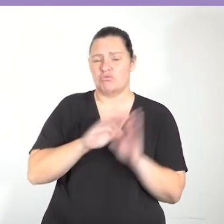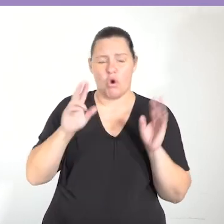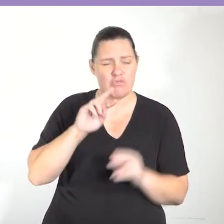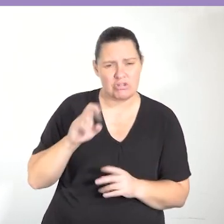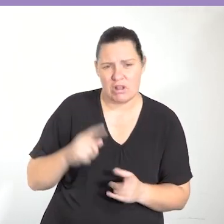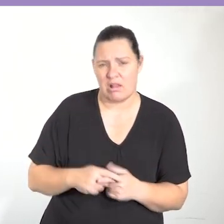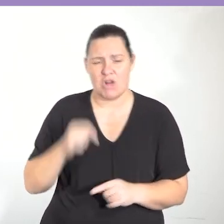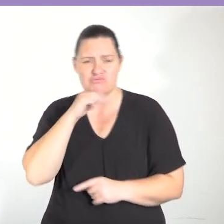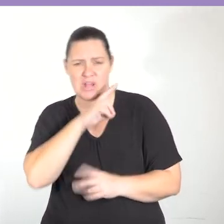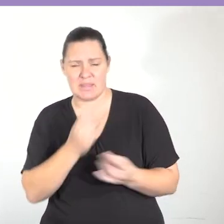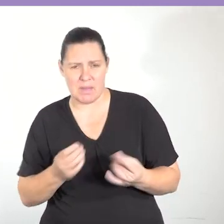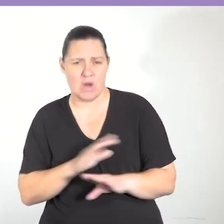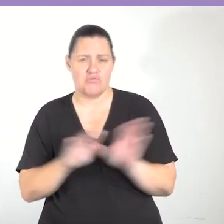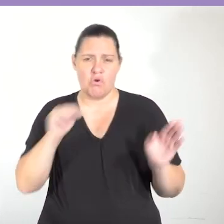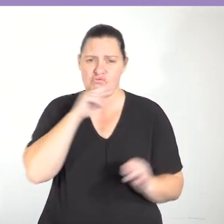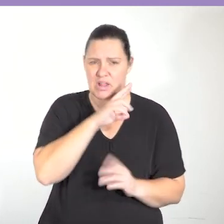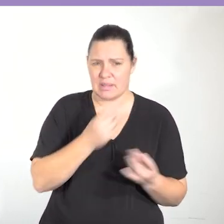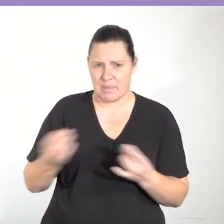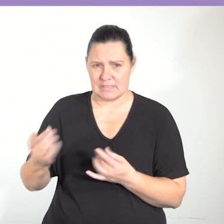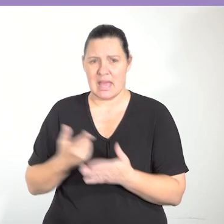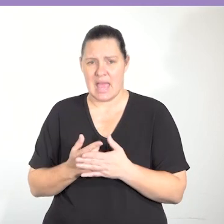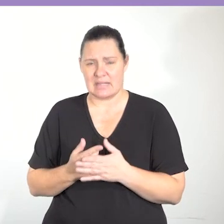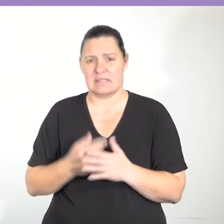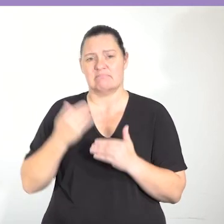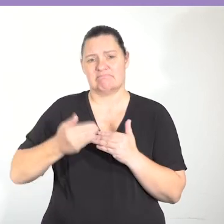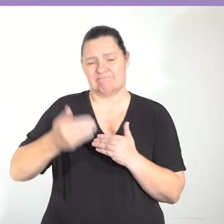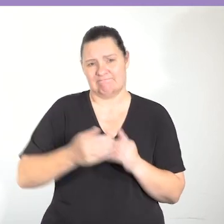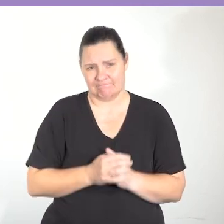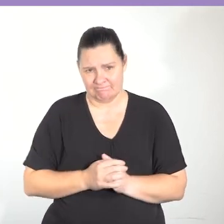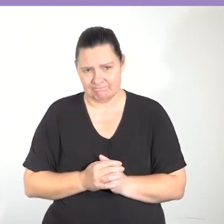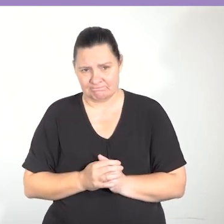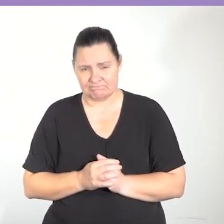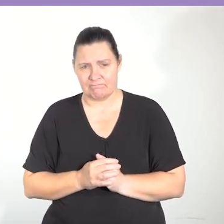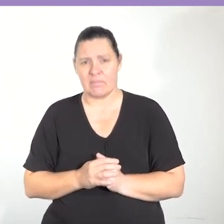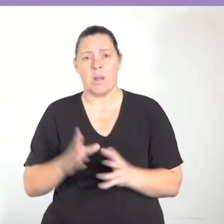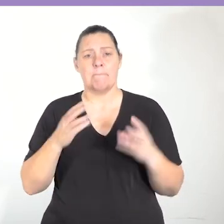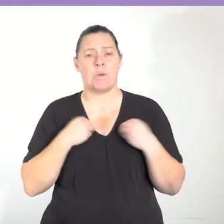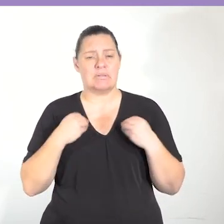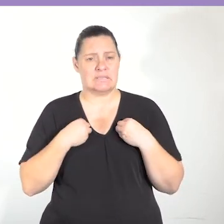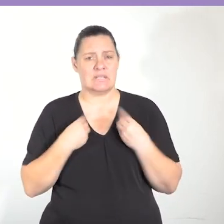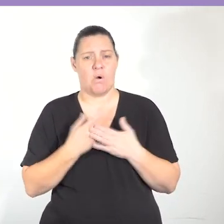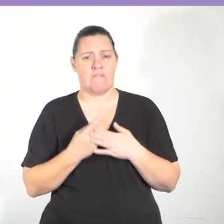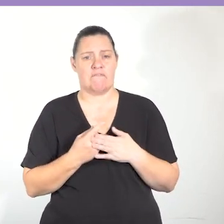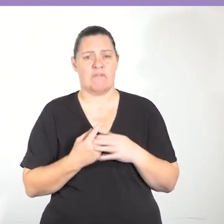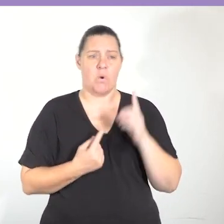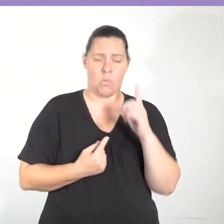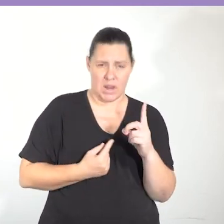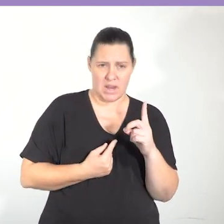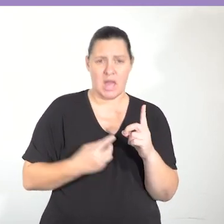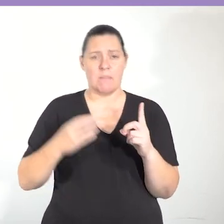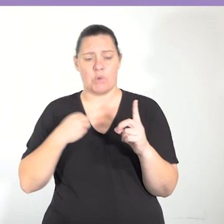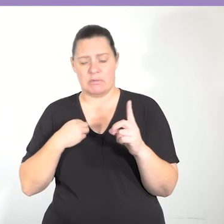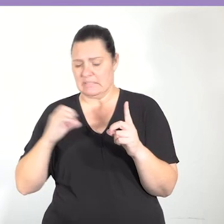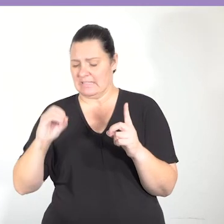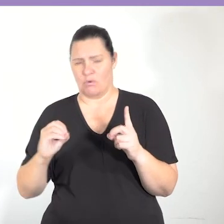numbers, real numbers, non-real numbers, and integers. You must also know the properties of 1 and the properties